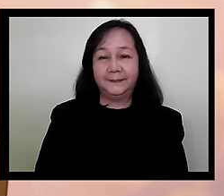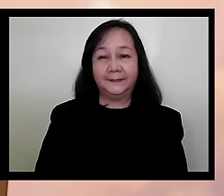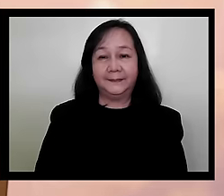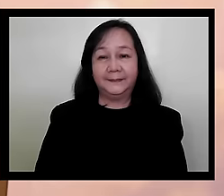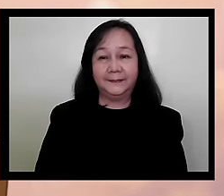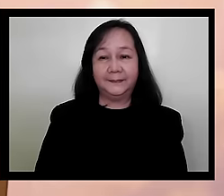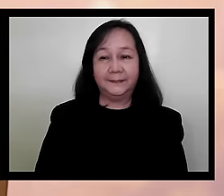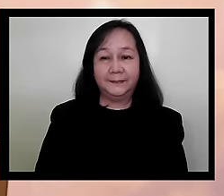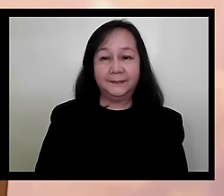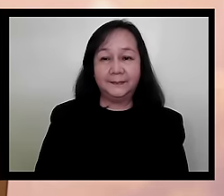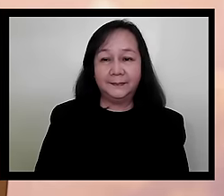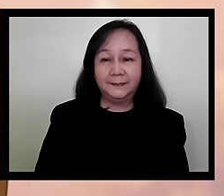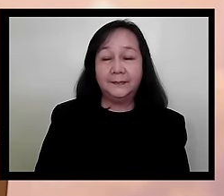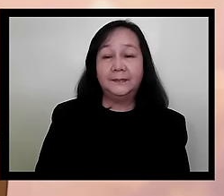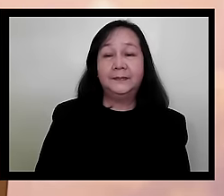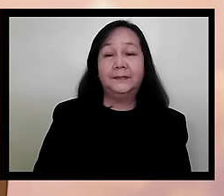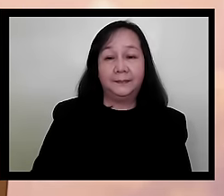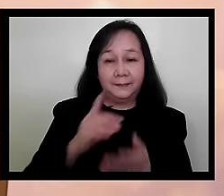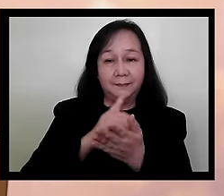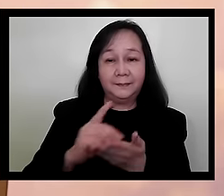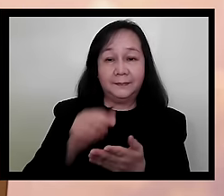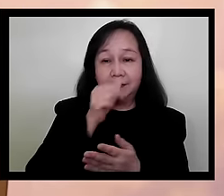Lord Divine